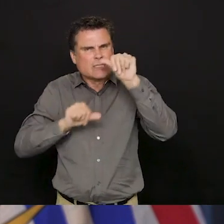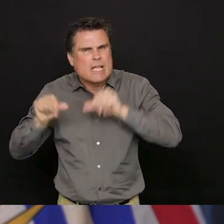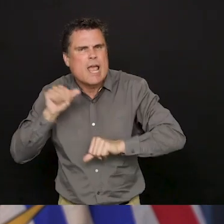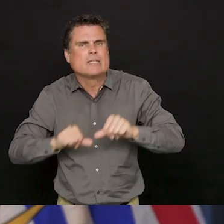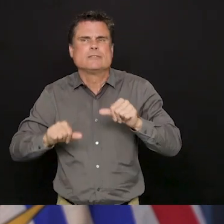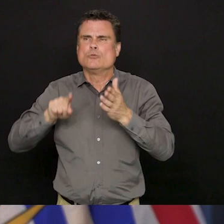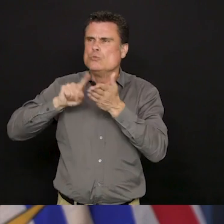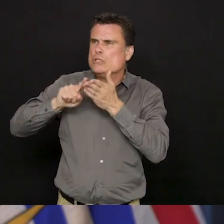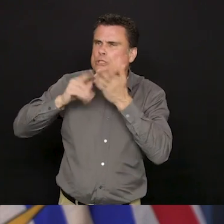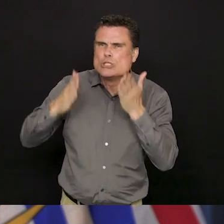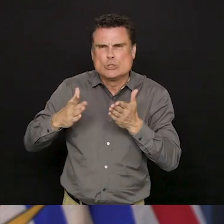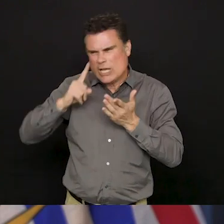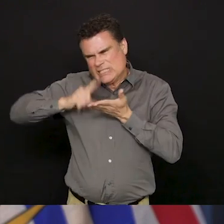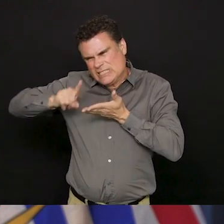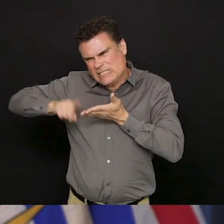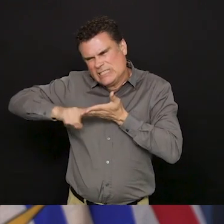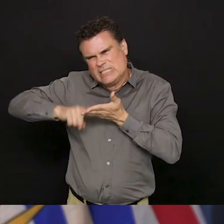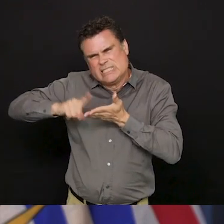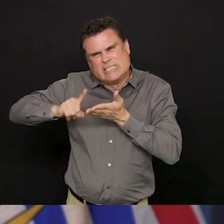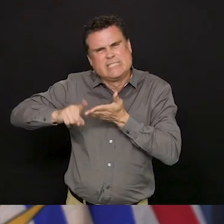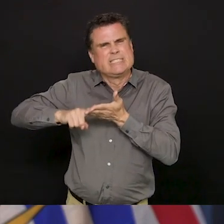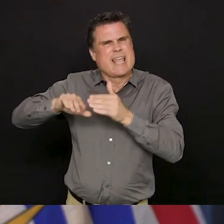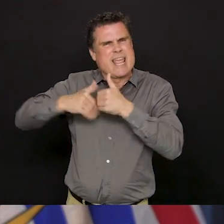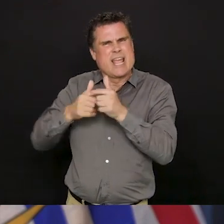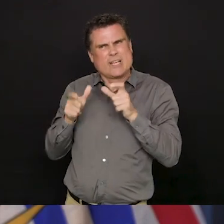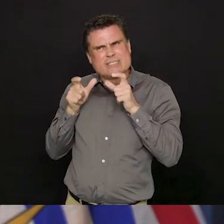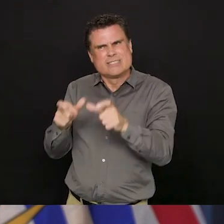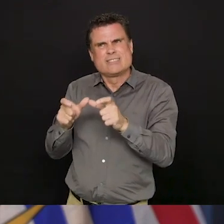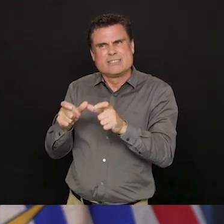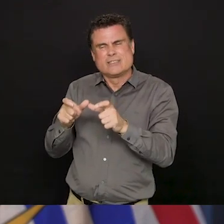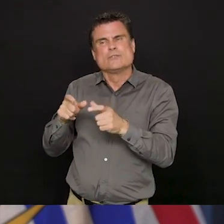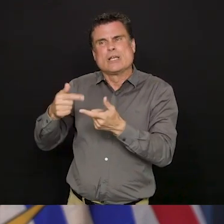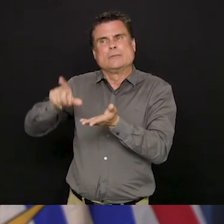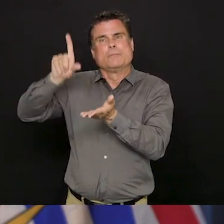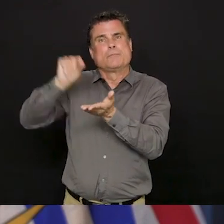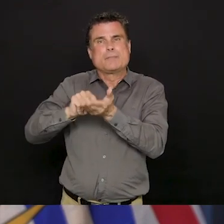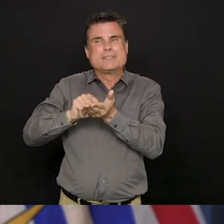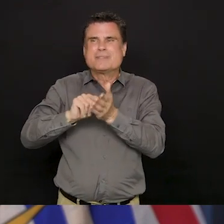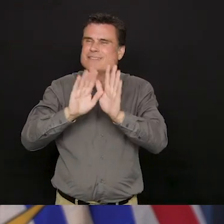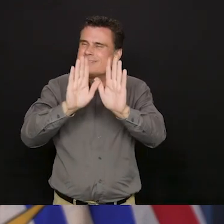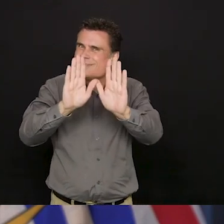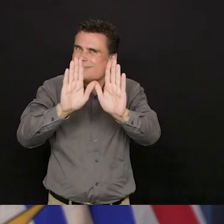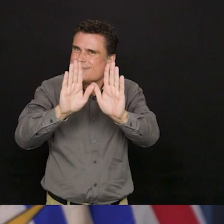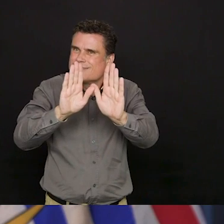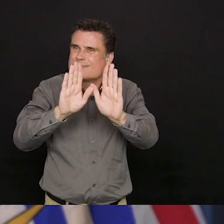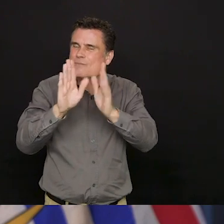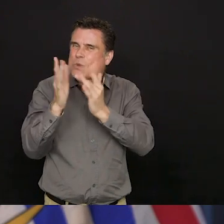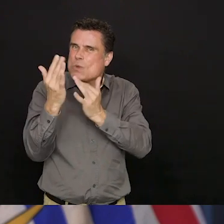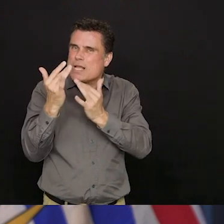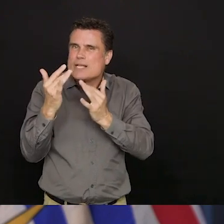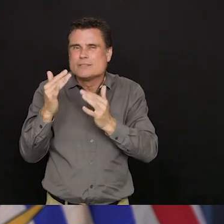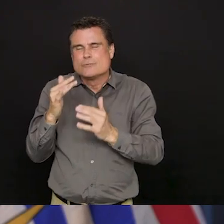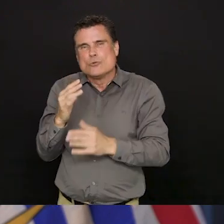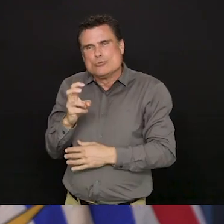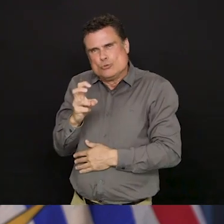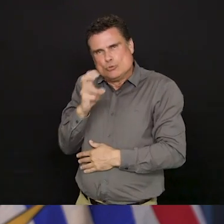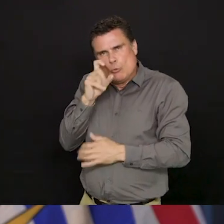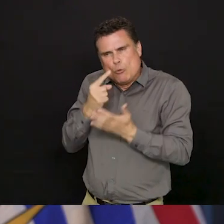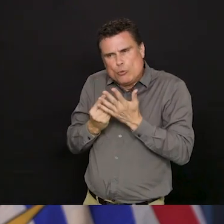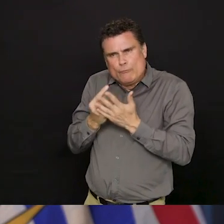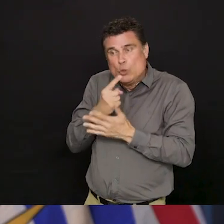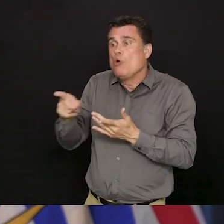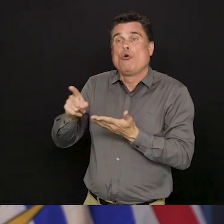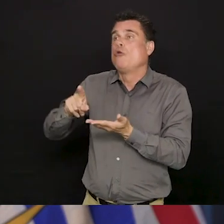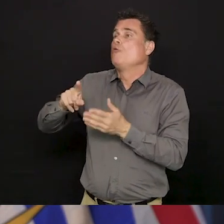So some of the peer concerns about the paper from California are around how they recruited